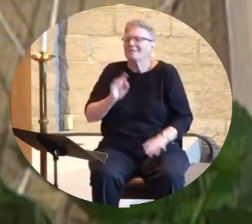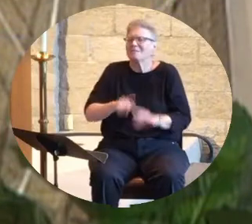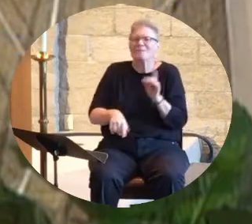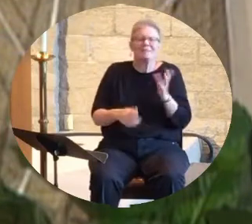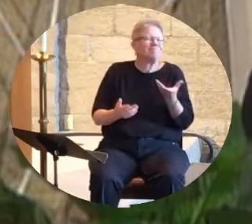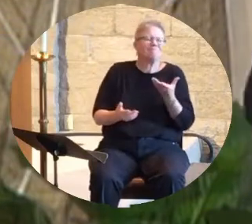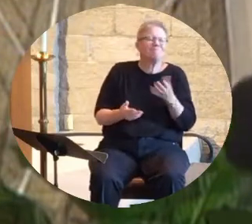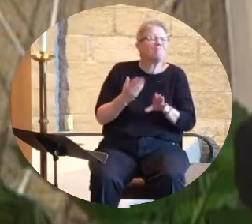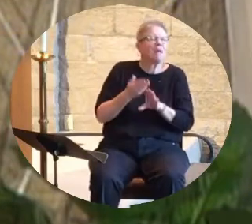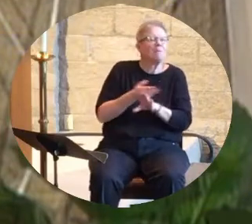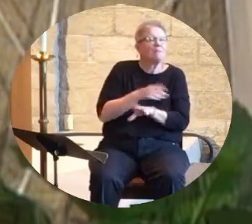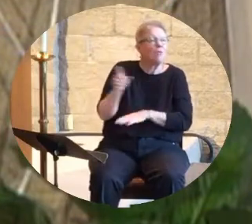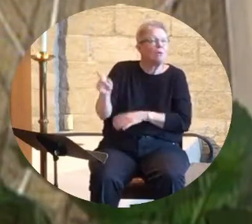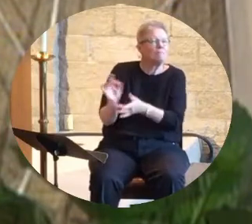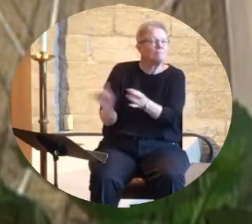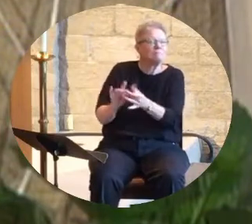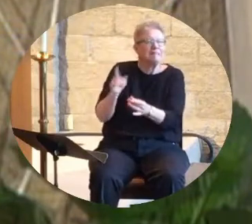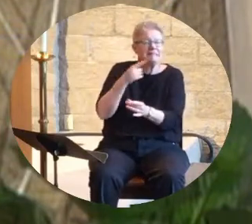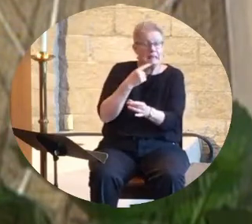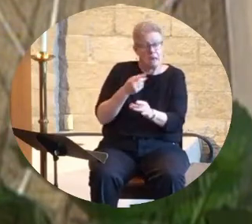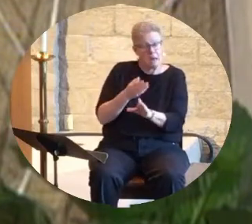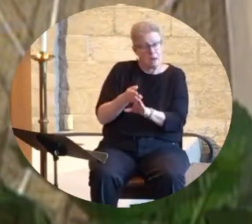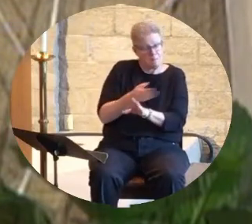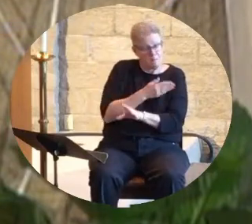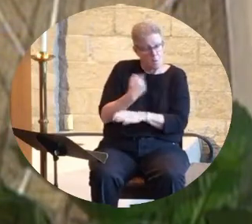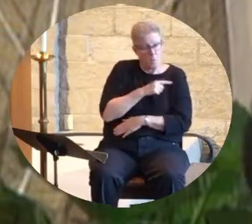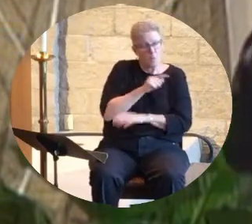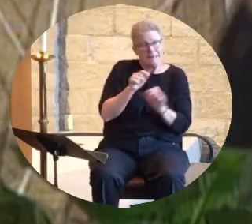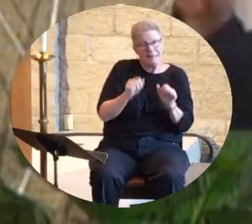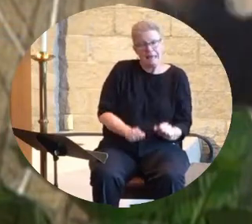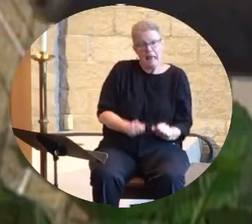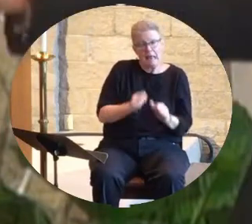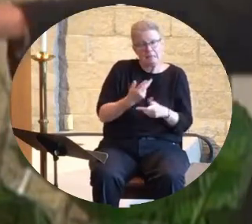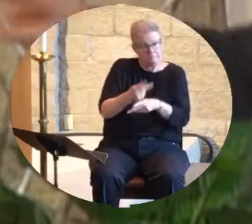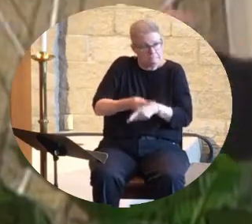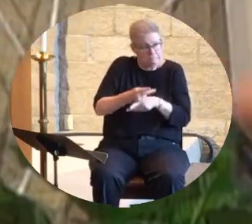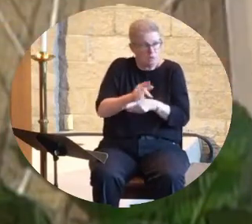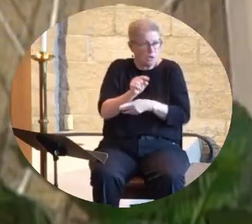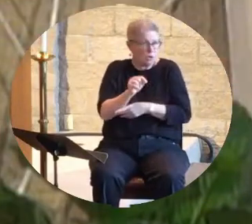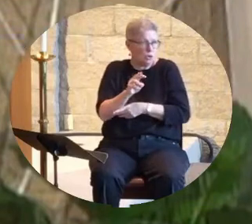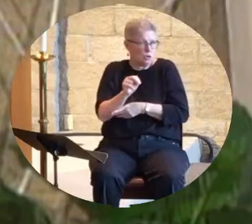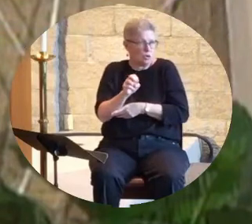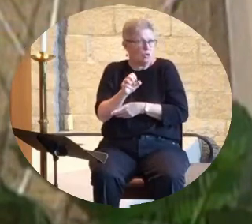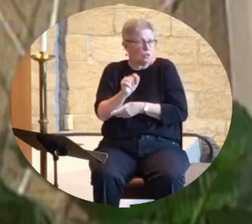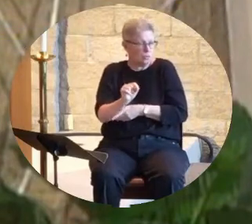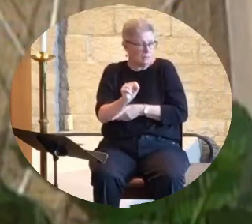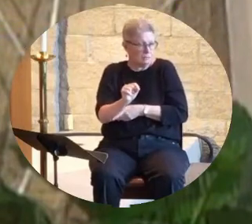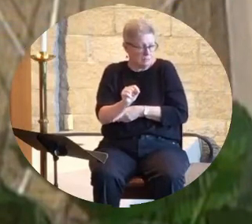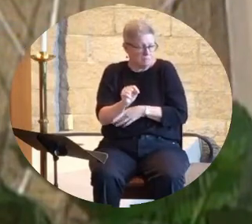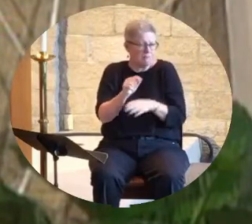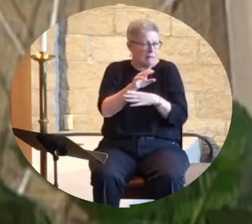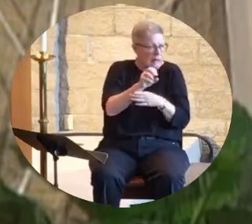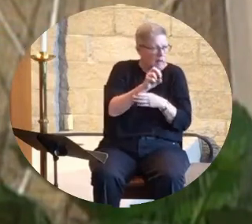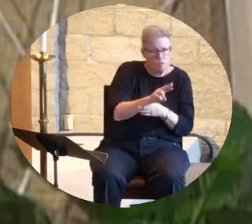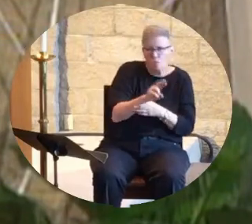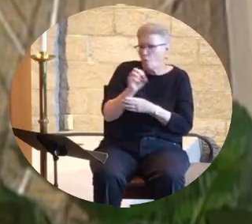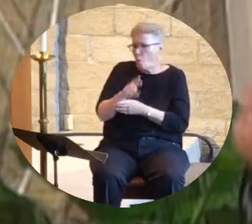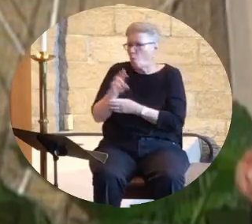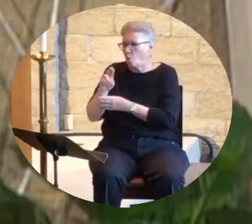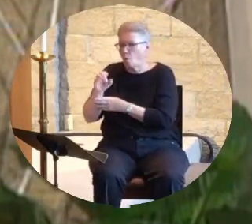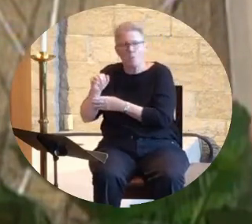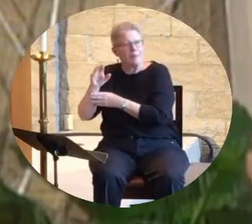can treat, he's talking about cancer and racism, we must believe. Believe all is